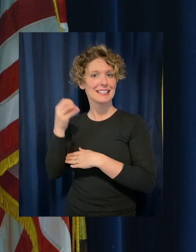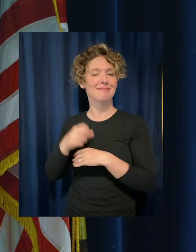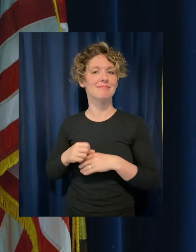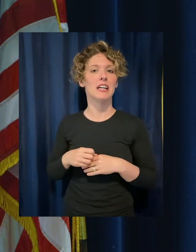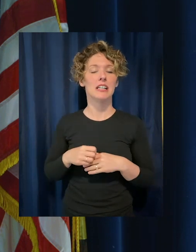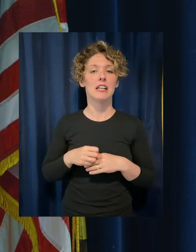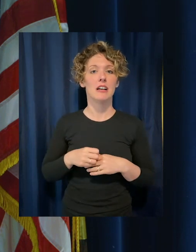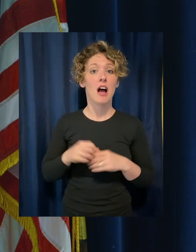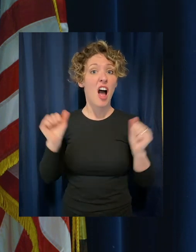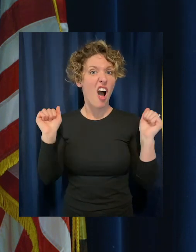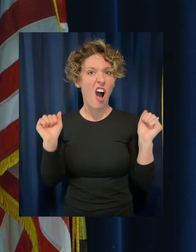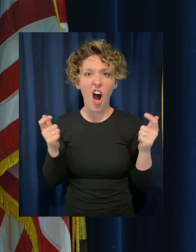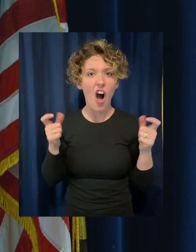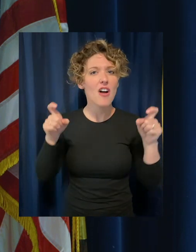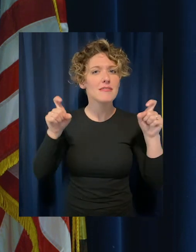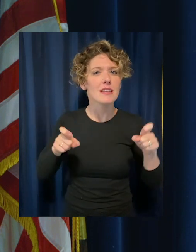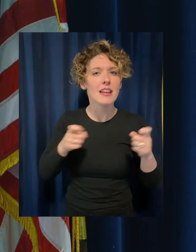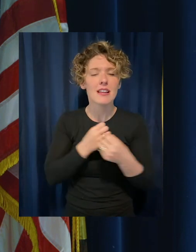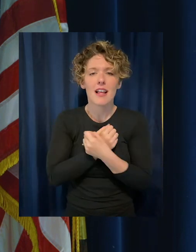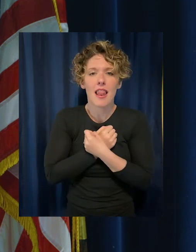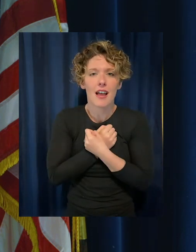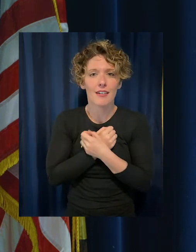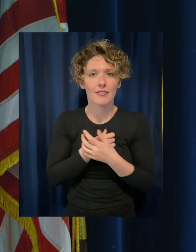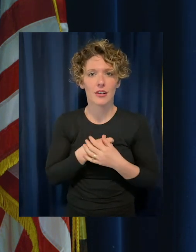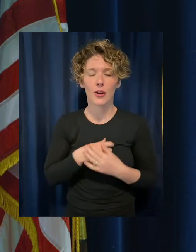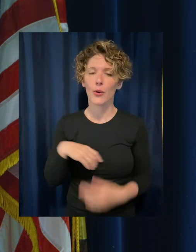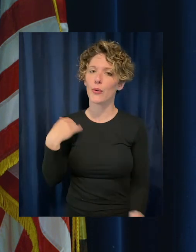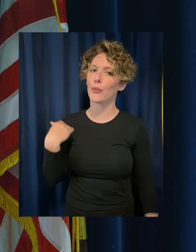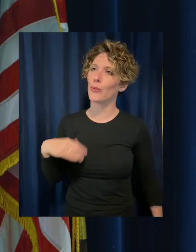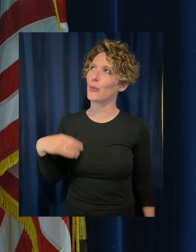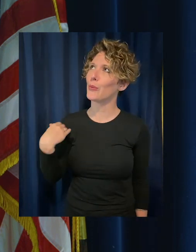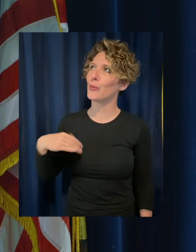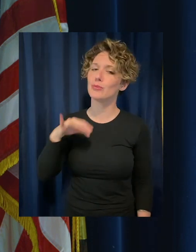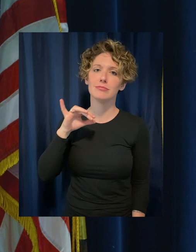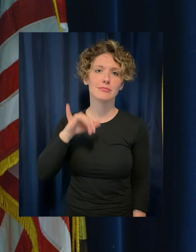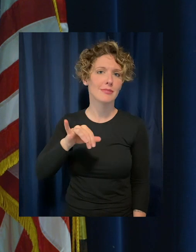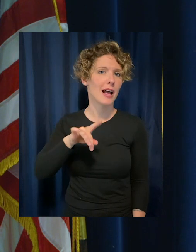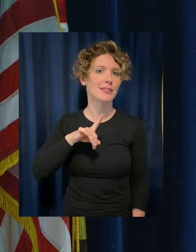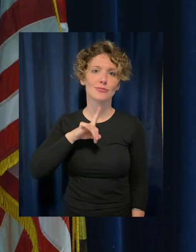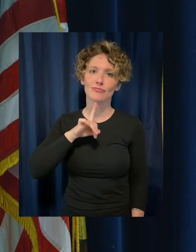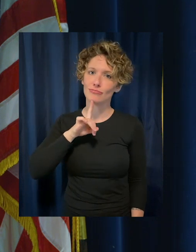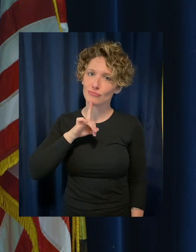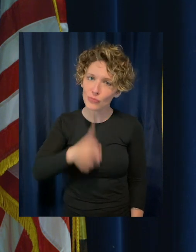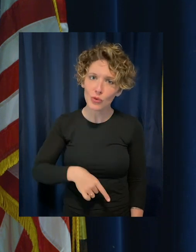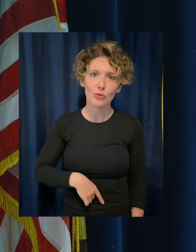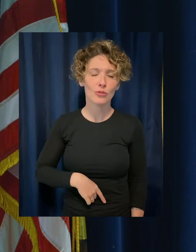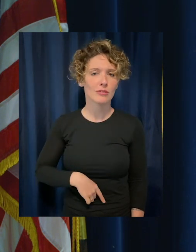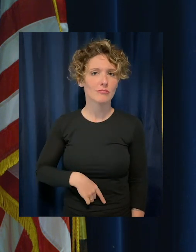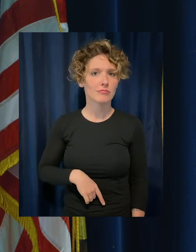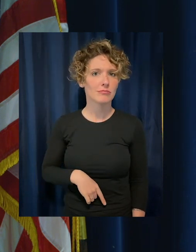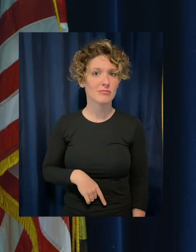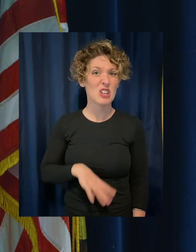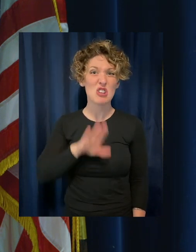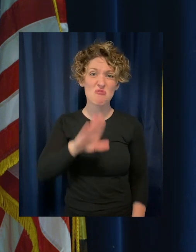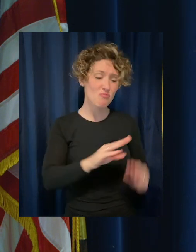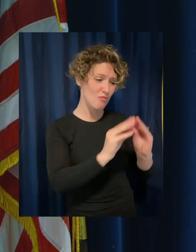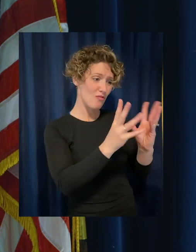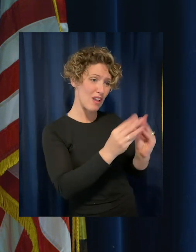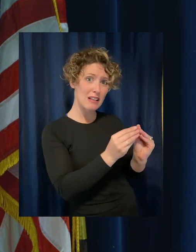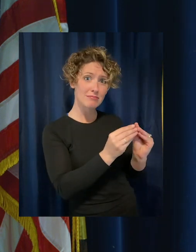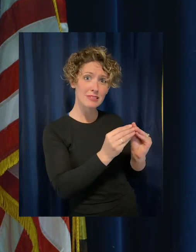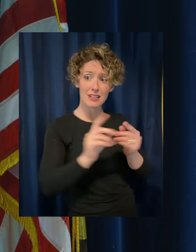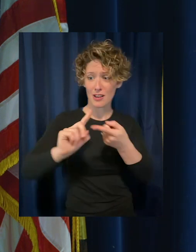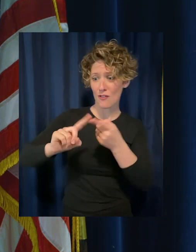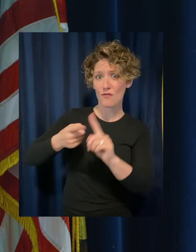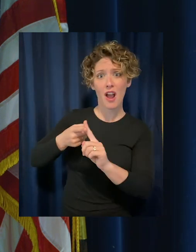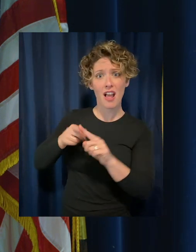Find love in your life. Your family and your close friends are the most important things in life. They have